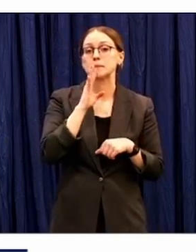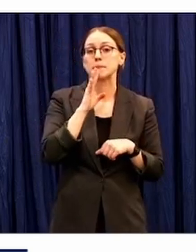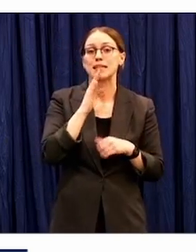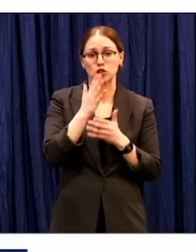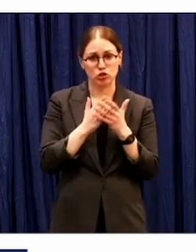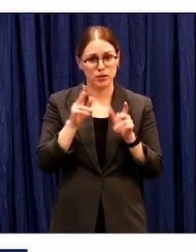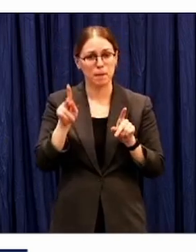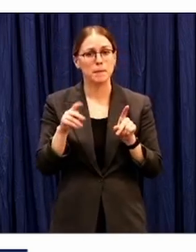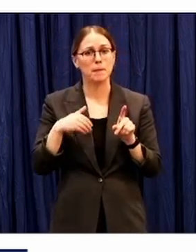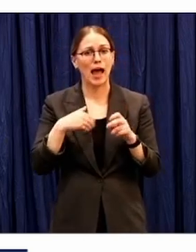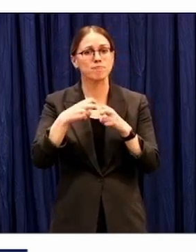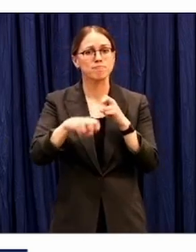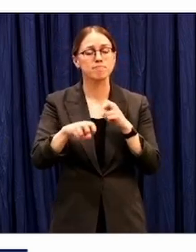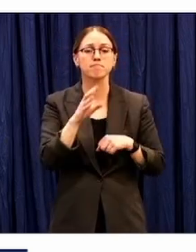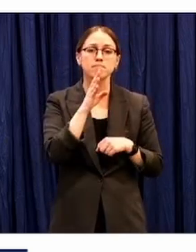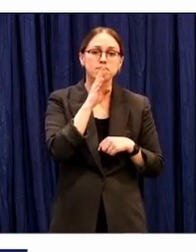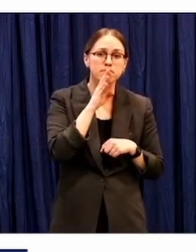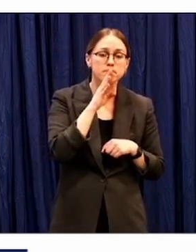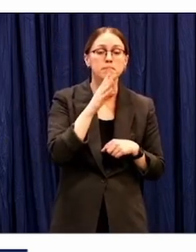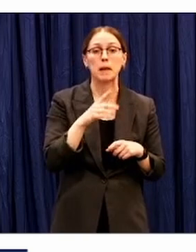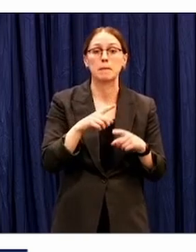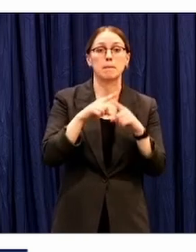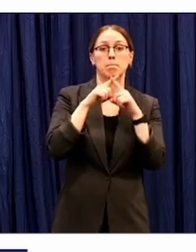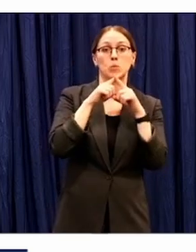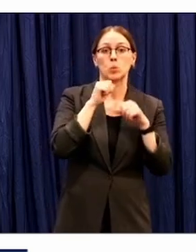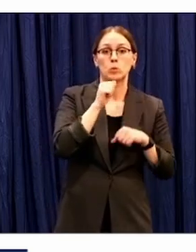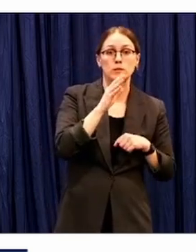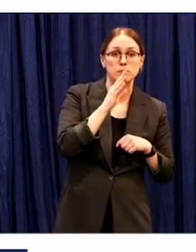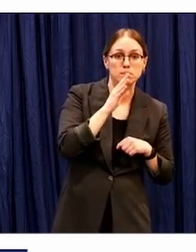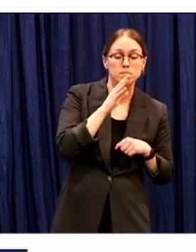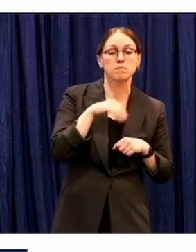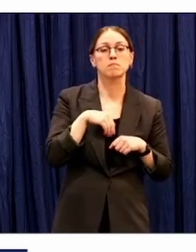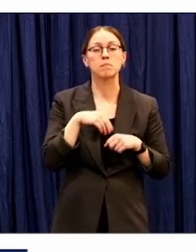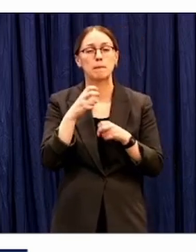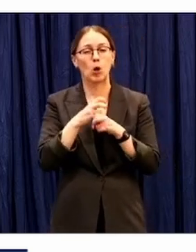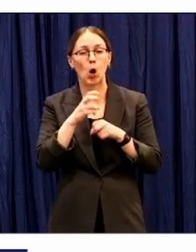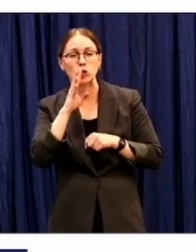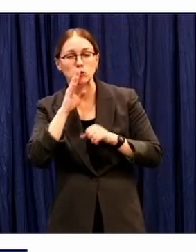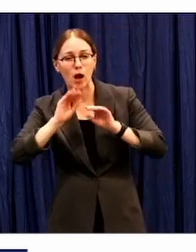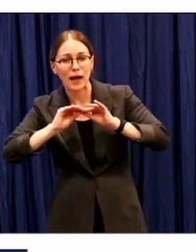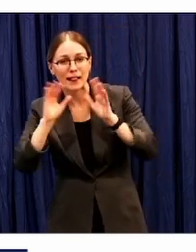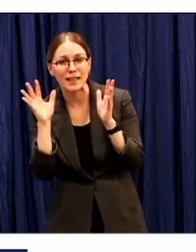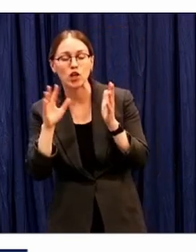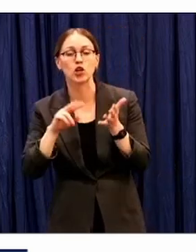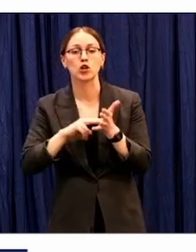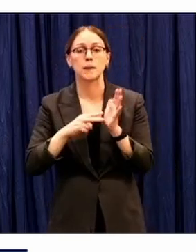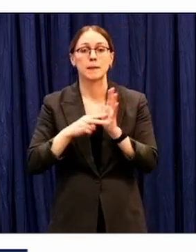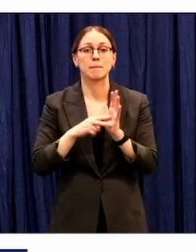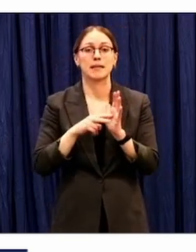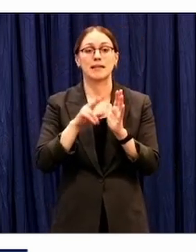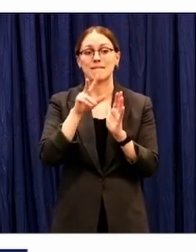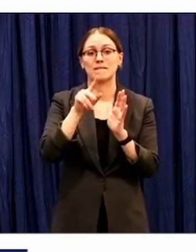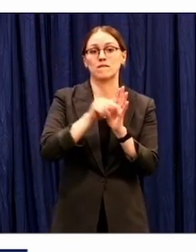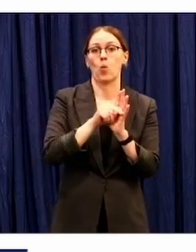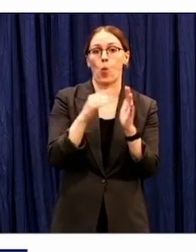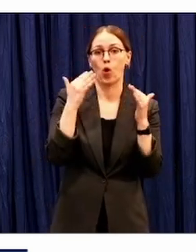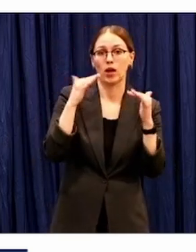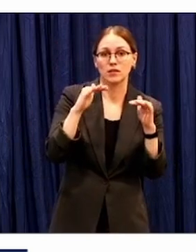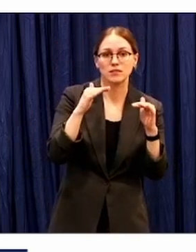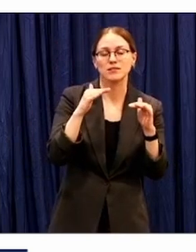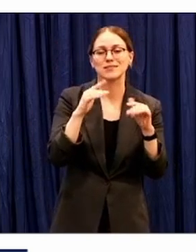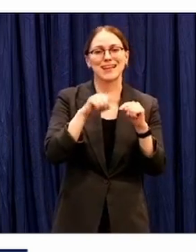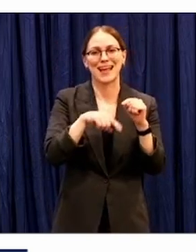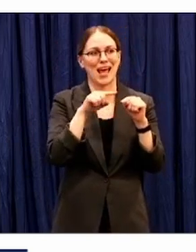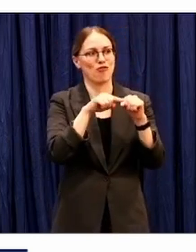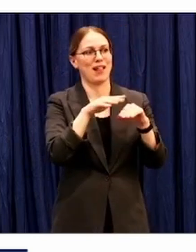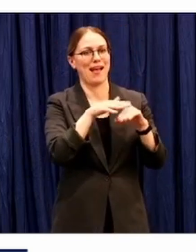speech interactions such as muteness, stuttering, and cluttering. So voice input should not be solely relied upon. You need to provide